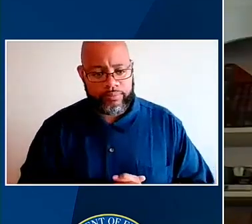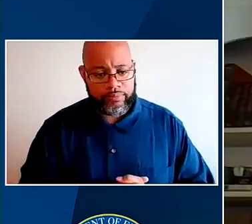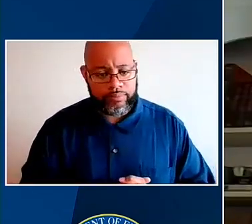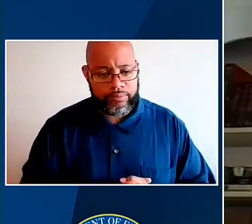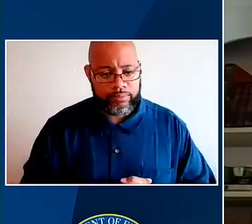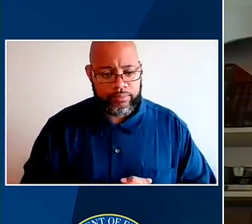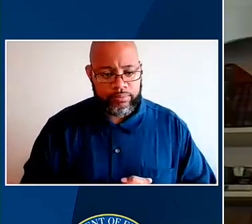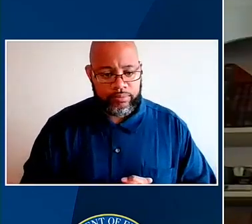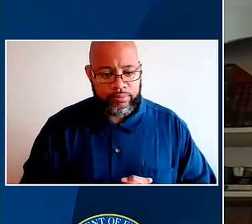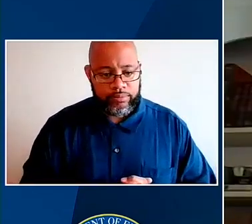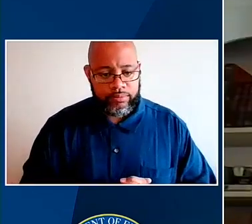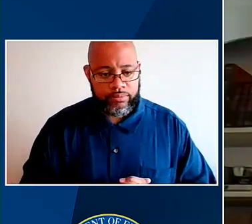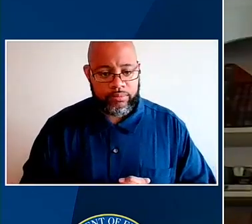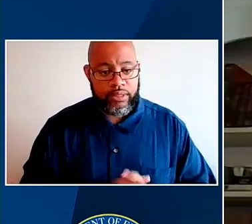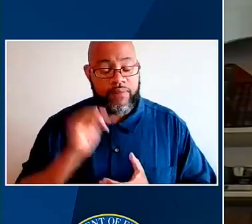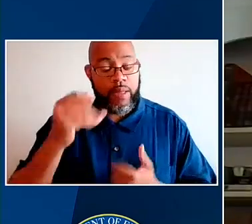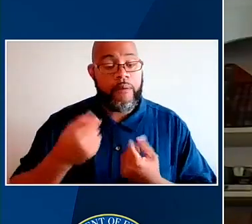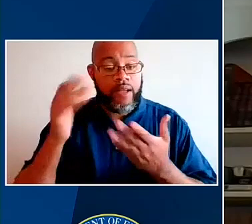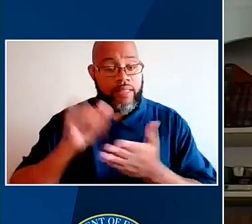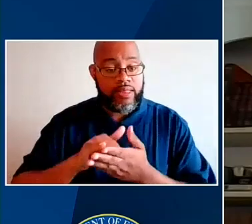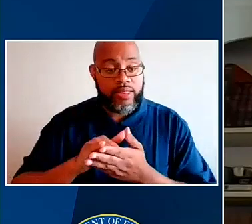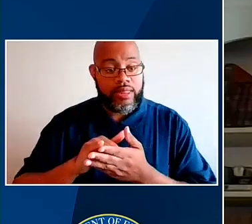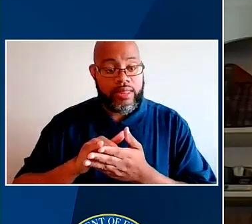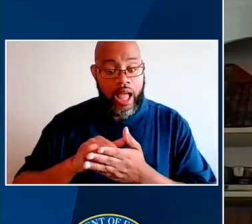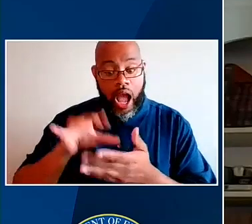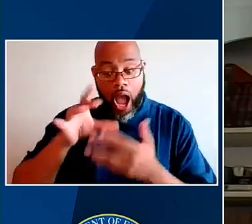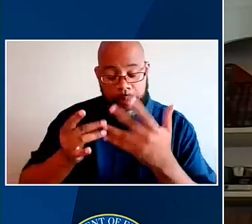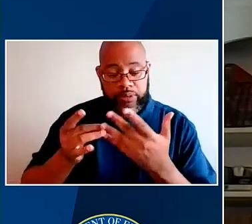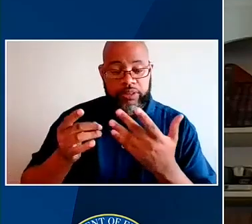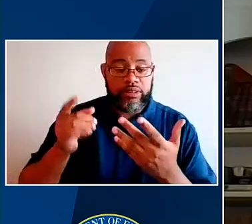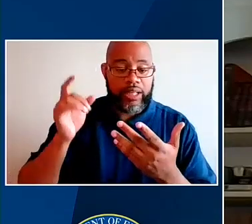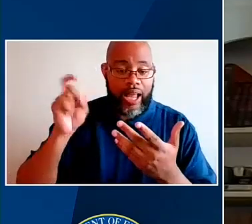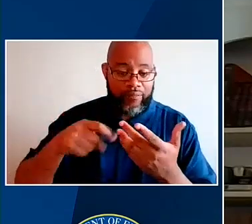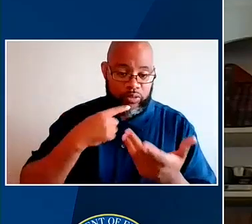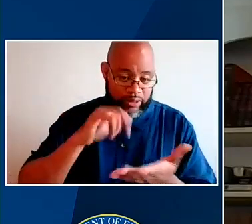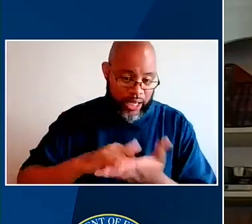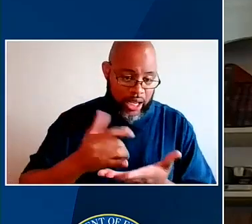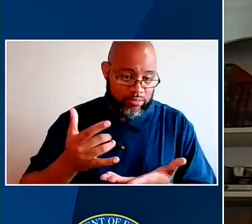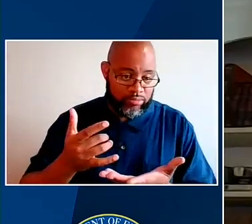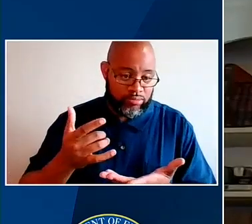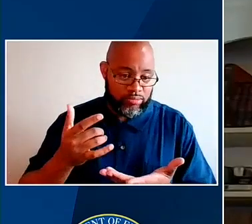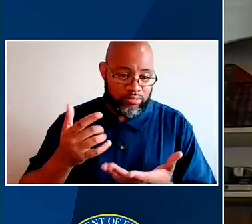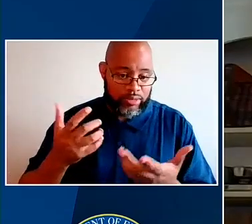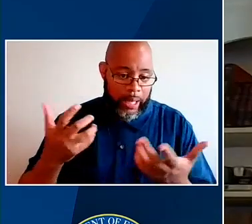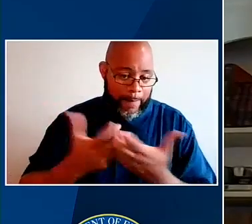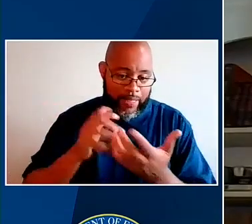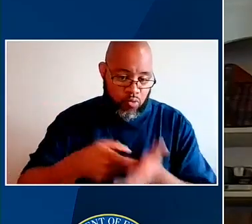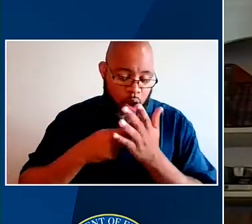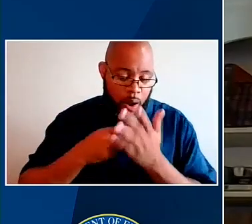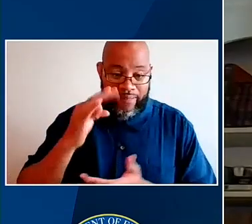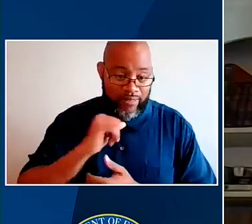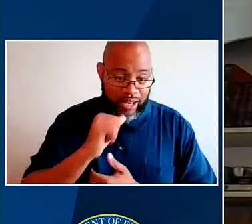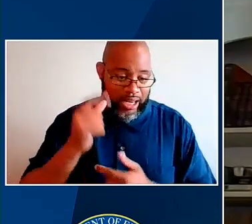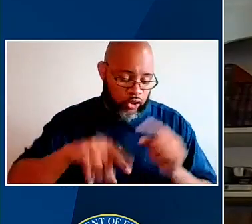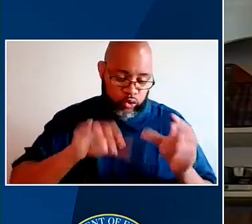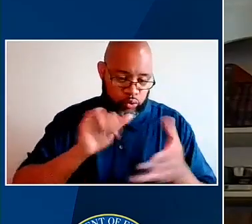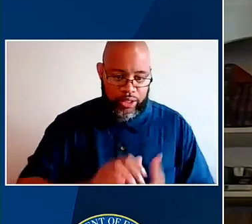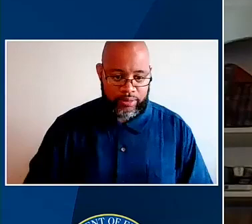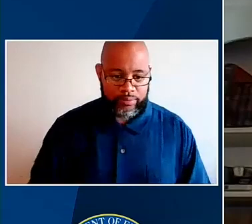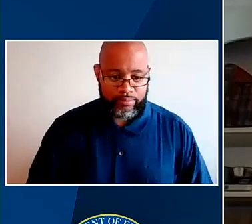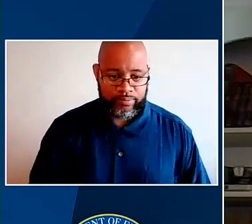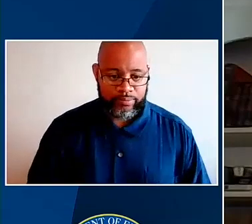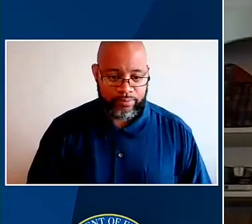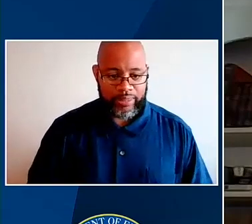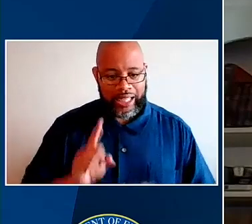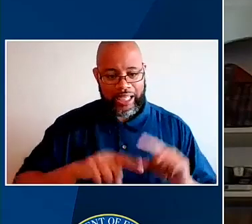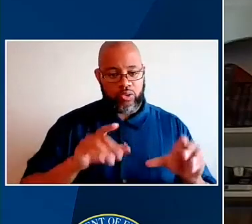not, if they provide the opt-in option, they would have to meet, it goes without saying, they would have to meet this requirement. Otherwise, they couldn't do it. I mean, you couldn't do like